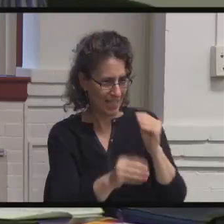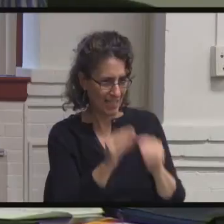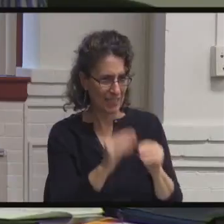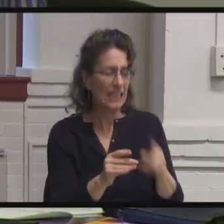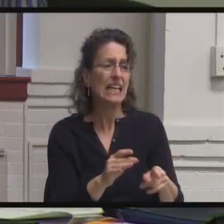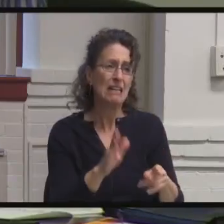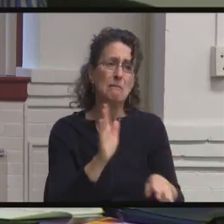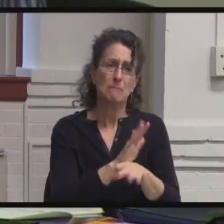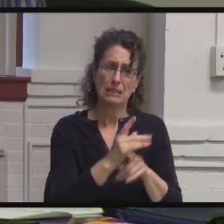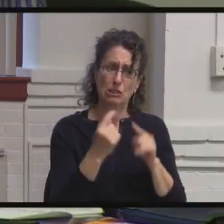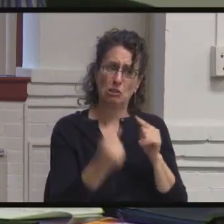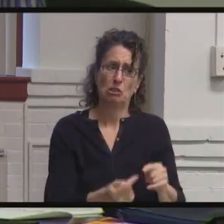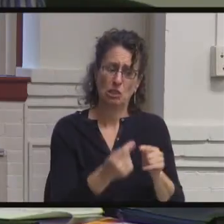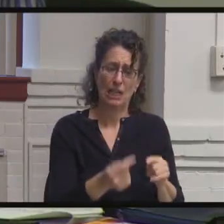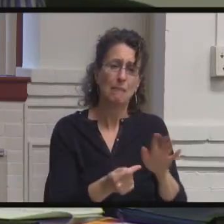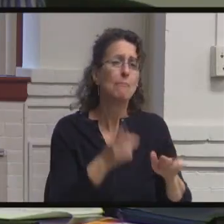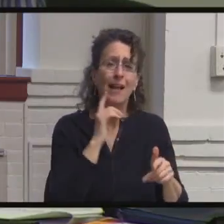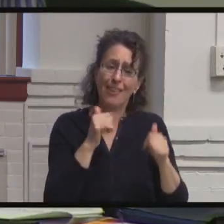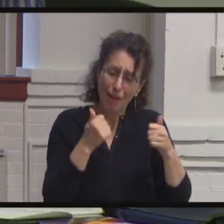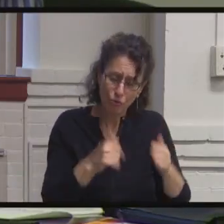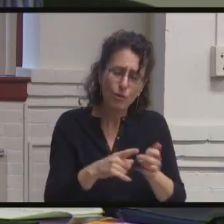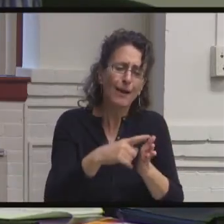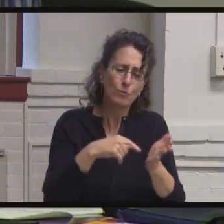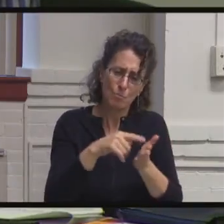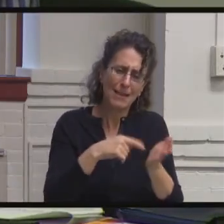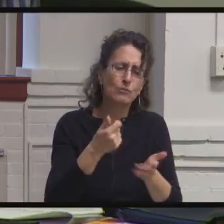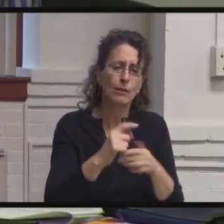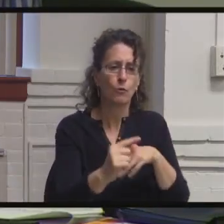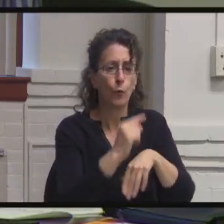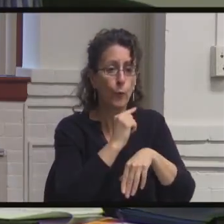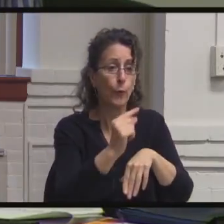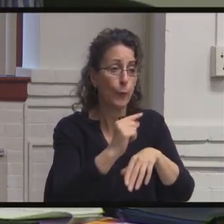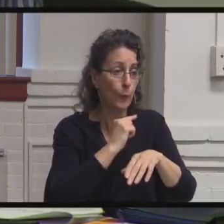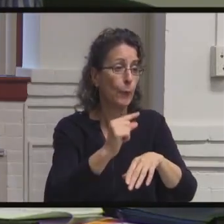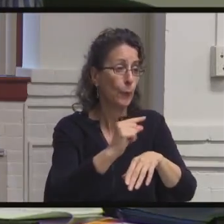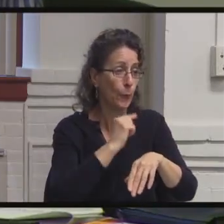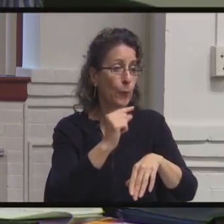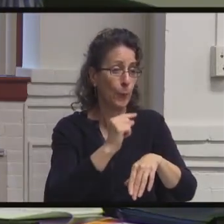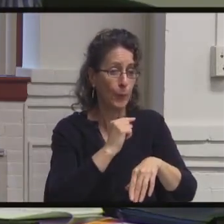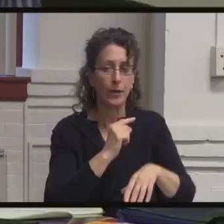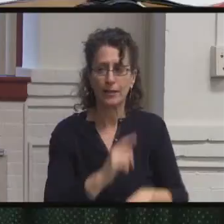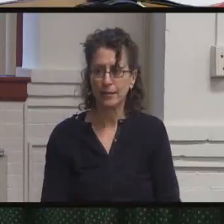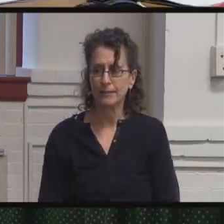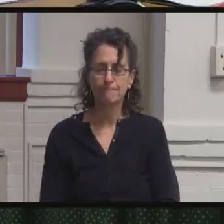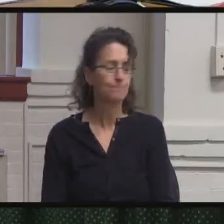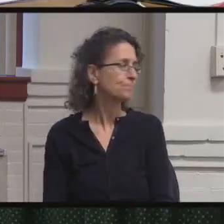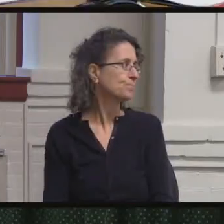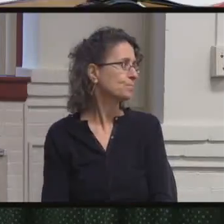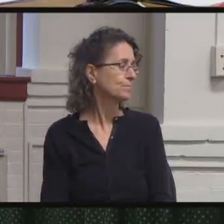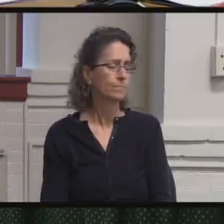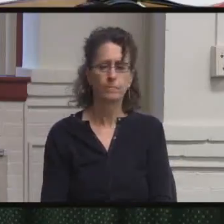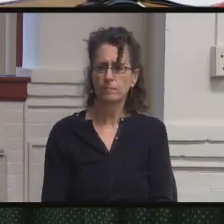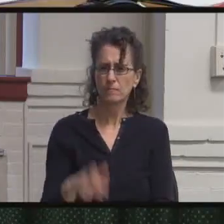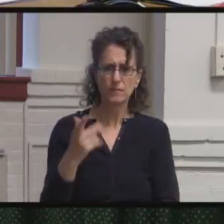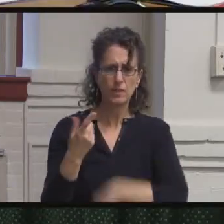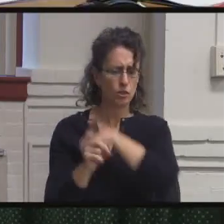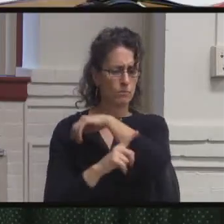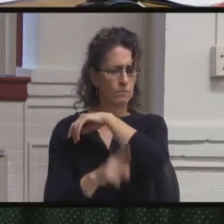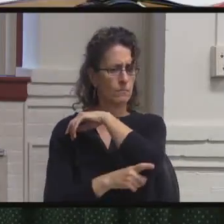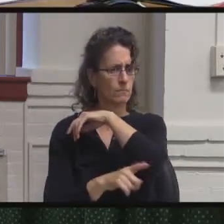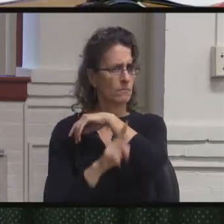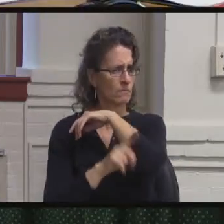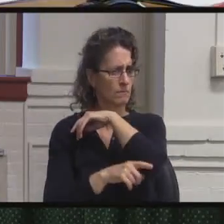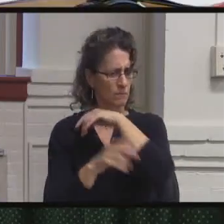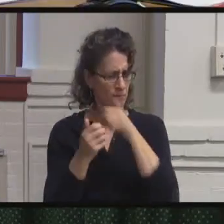that loan current. The others I have no problems with. Yeah, good. What about the solid waste